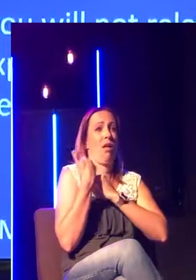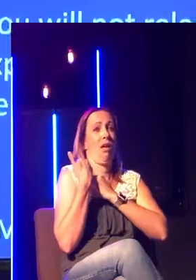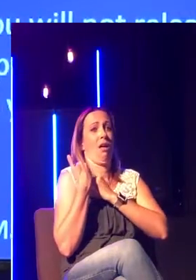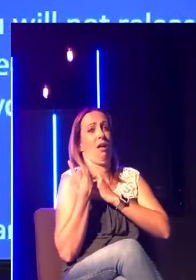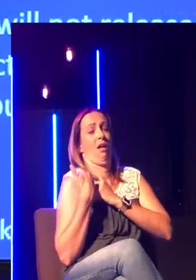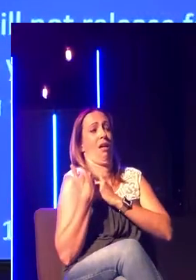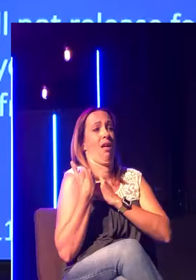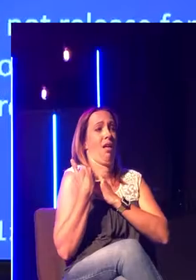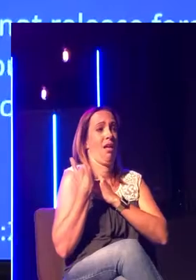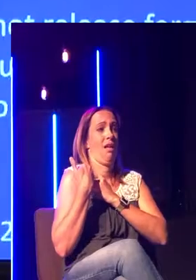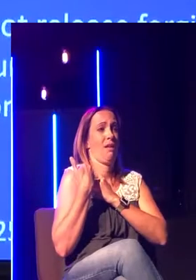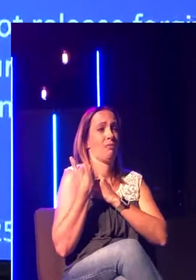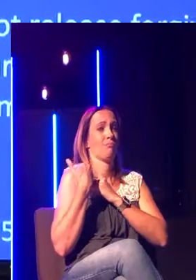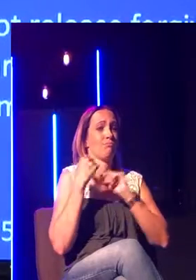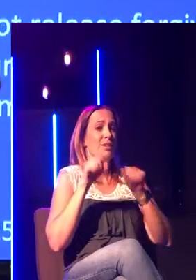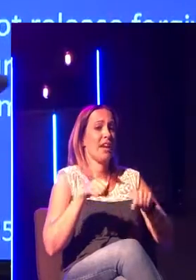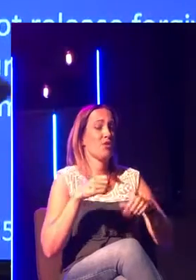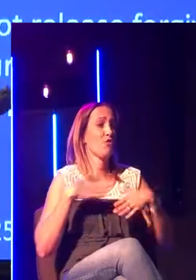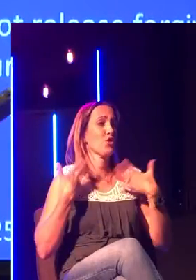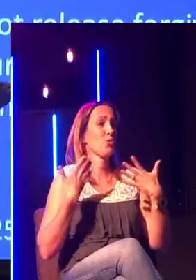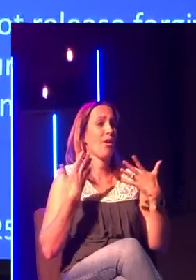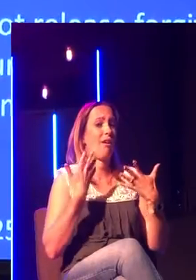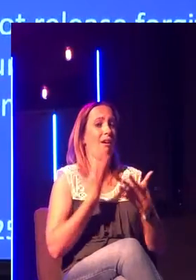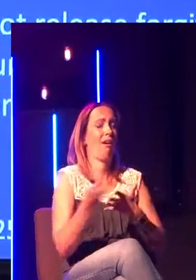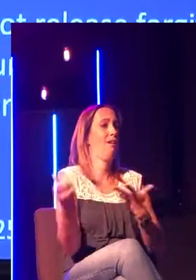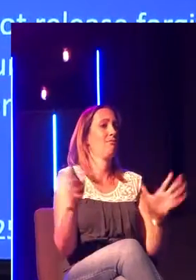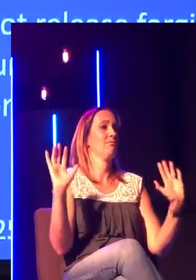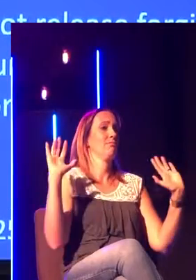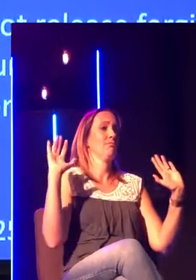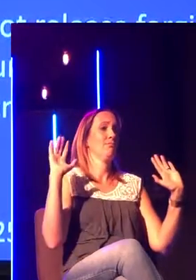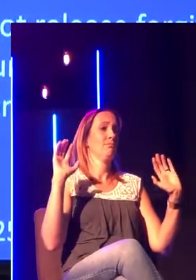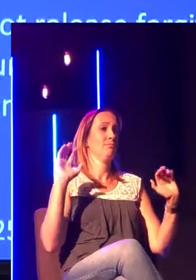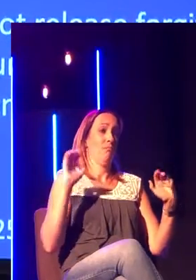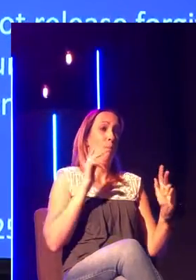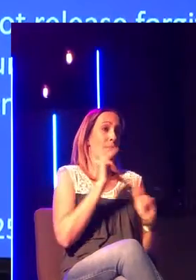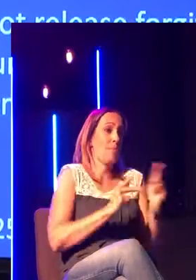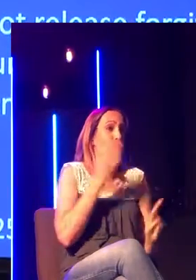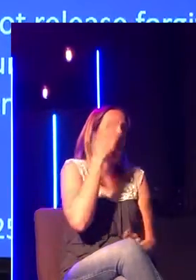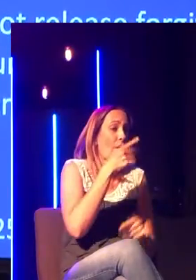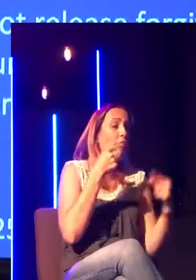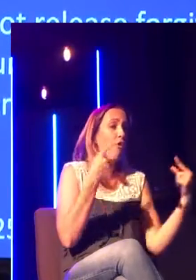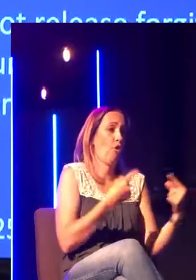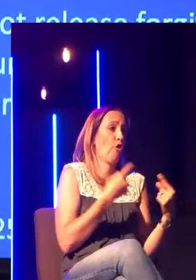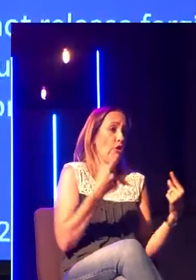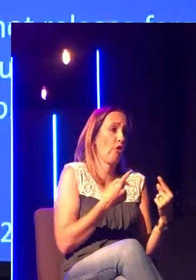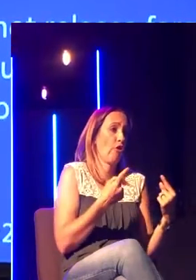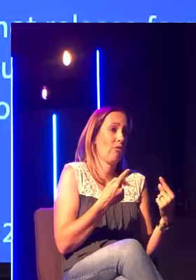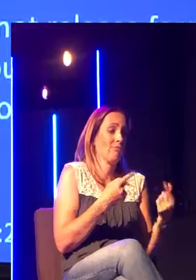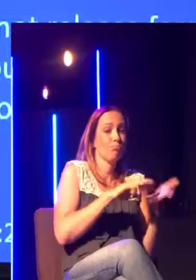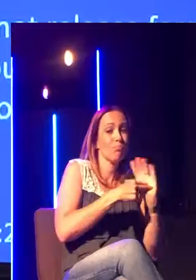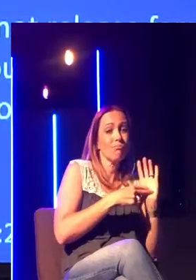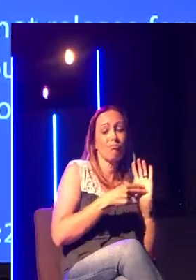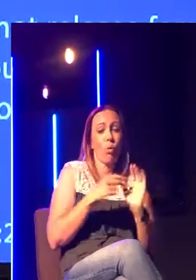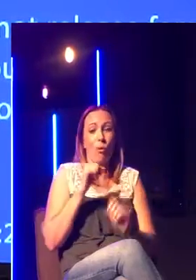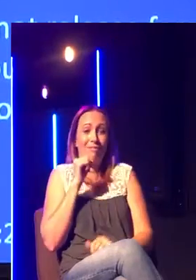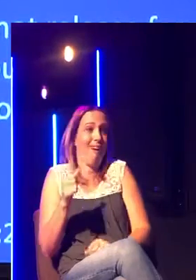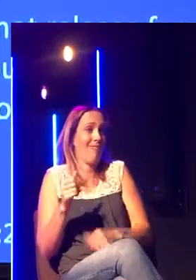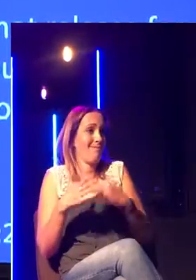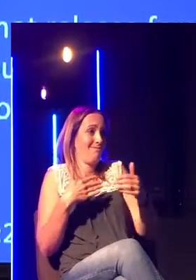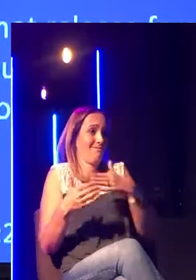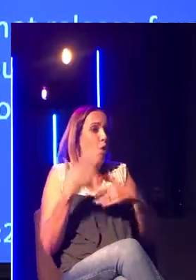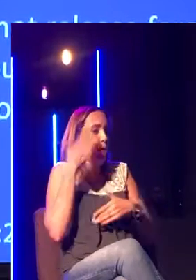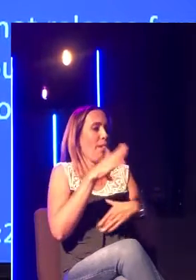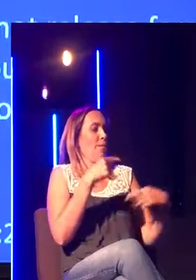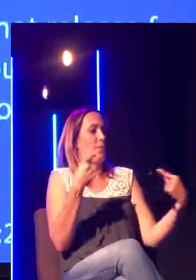of the potential of joy. People close to you are going to hurt you. Intentionally or unintentionally, we are going to be